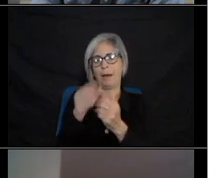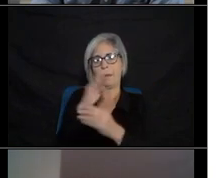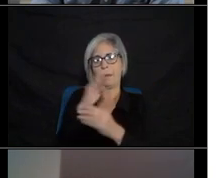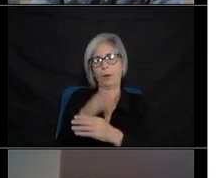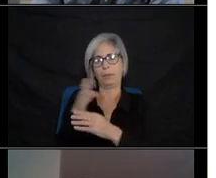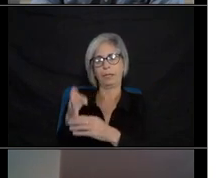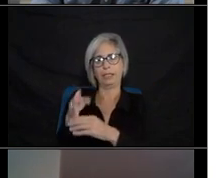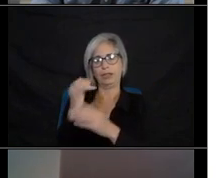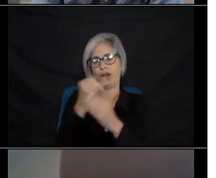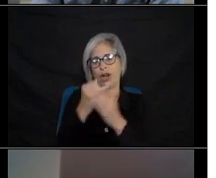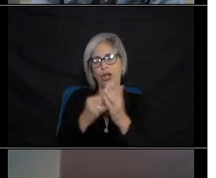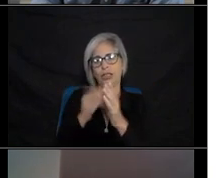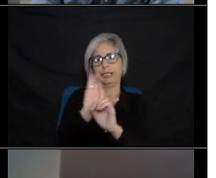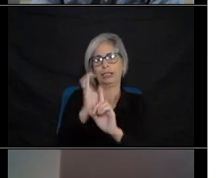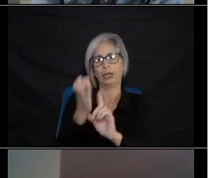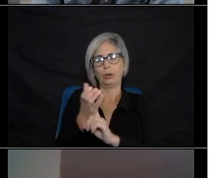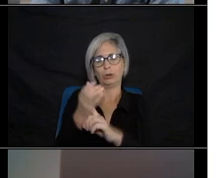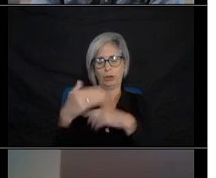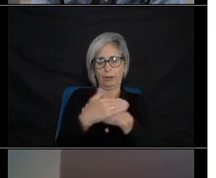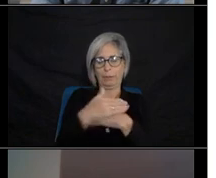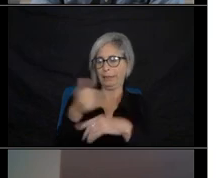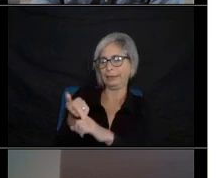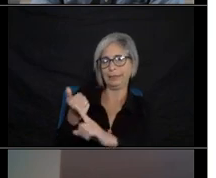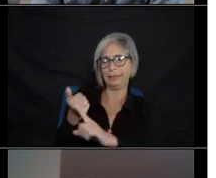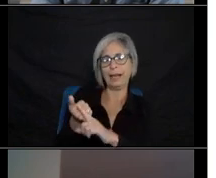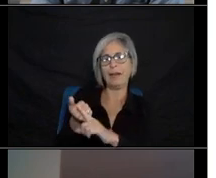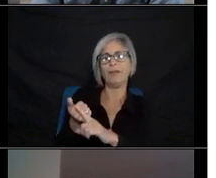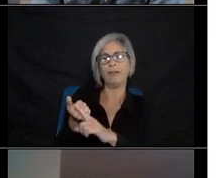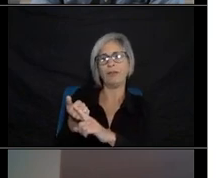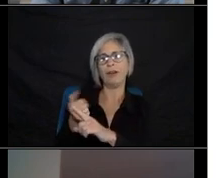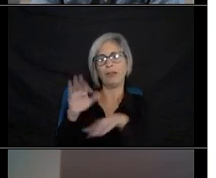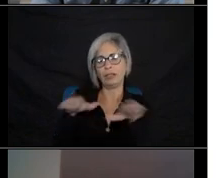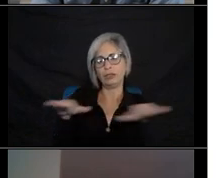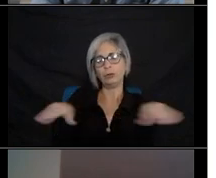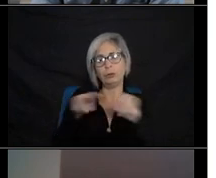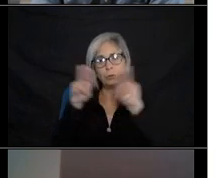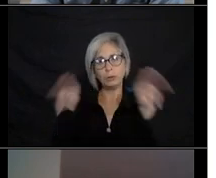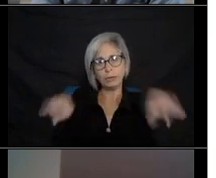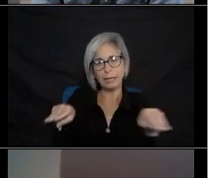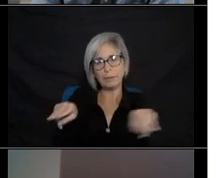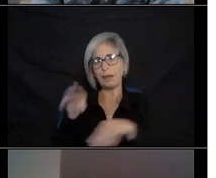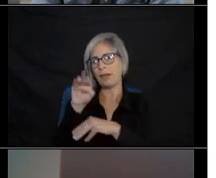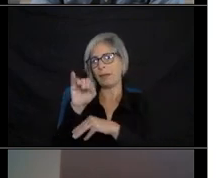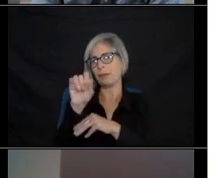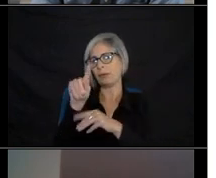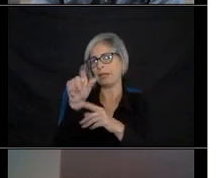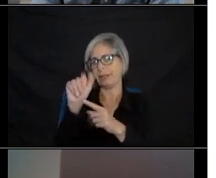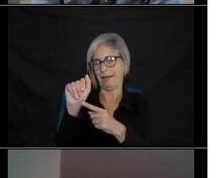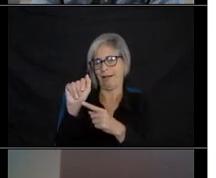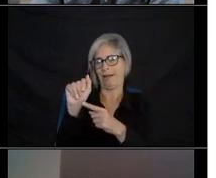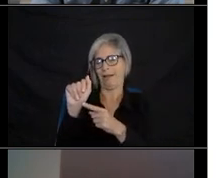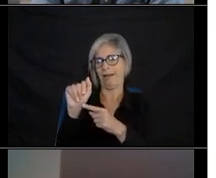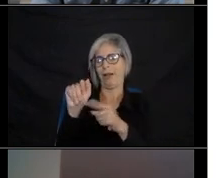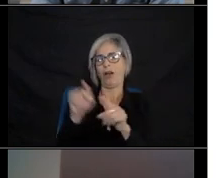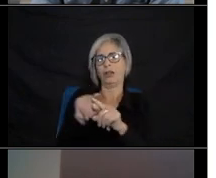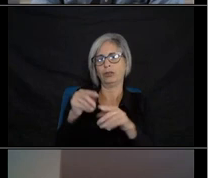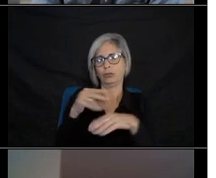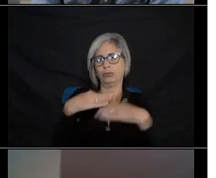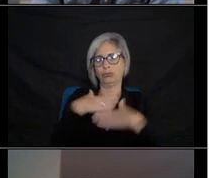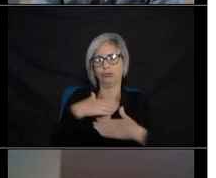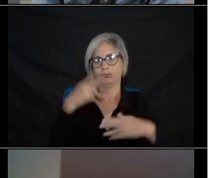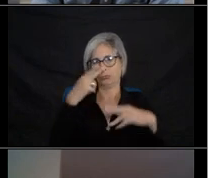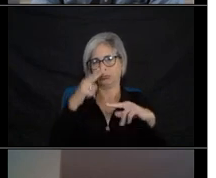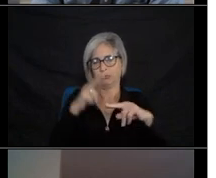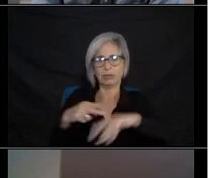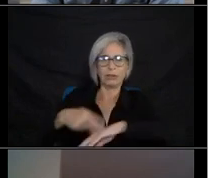and culture, beach, the beach itself, the Children's Museum, and the marina. Then we have another tab with recreation and parks that gives